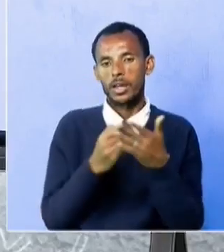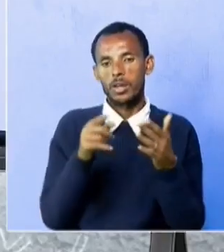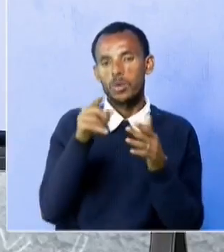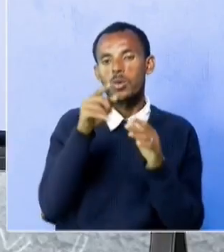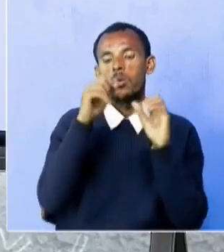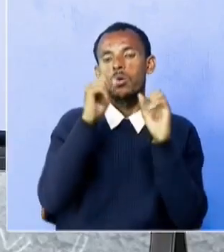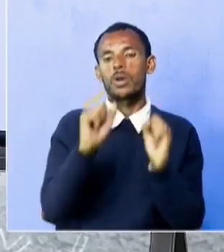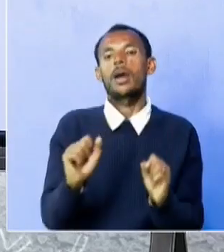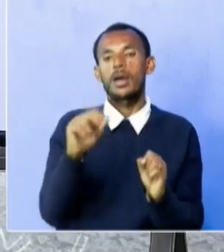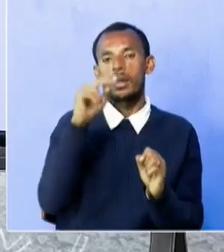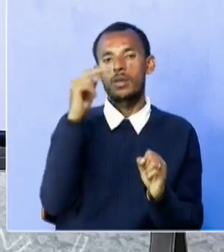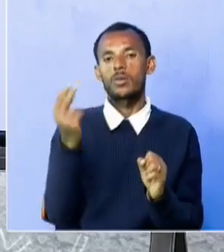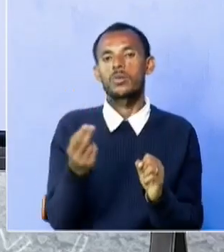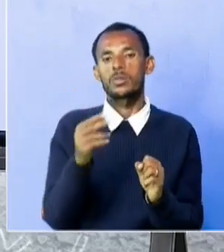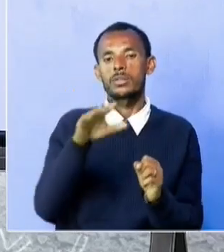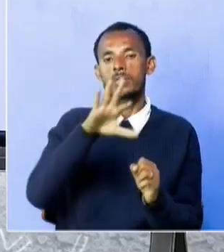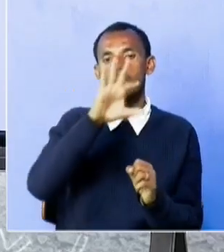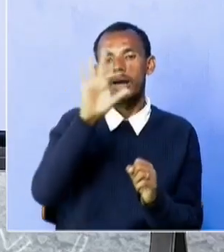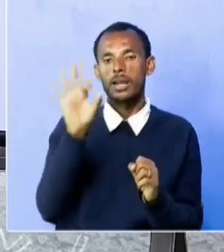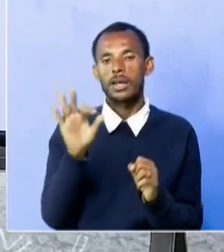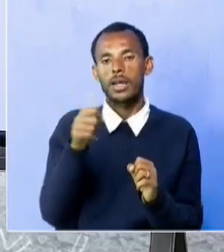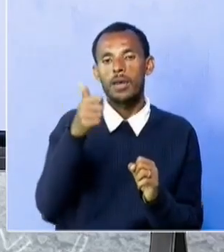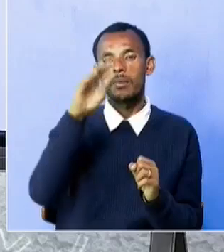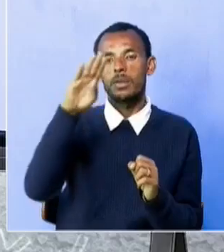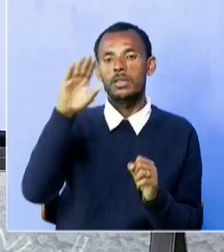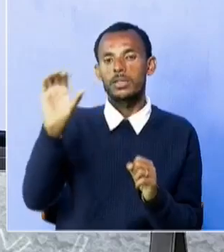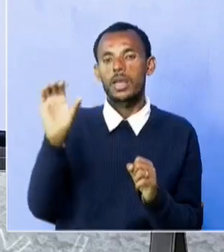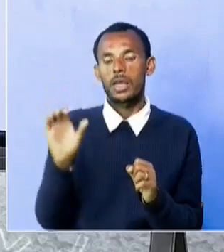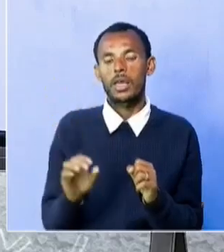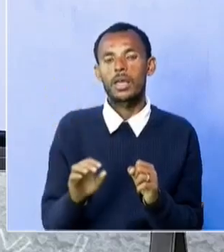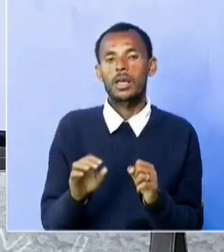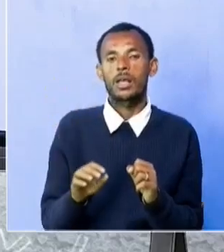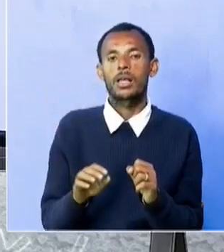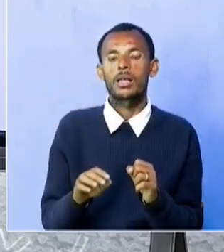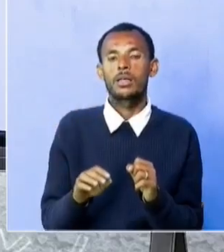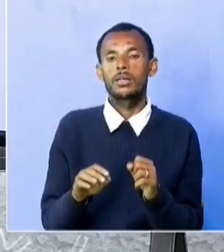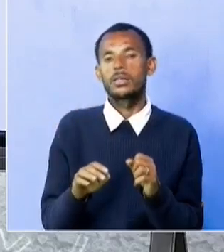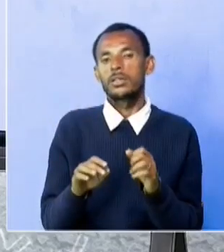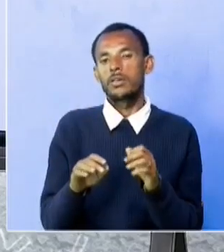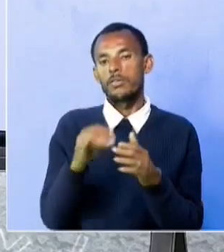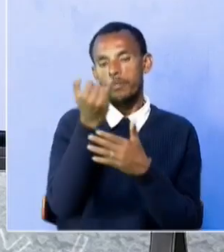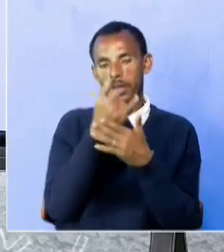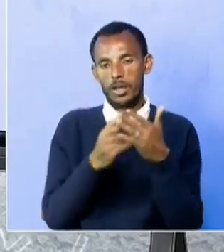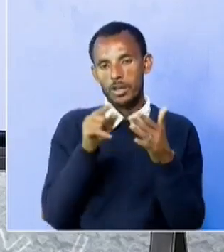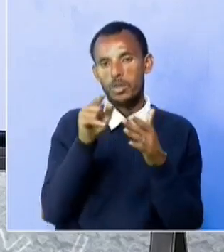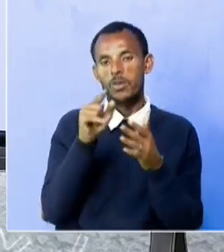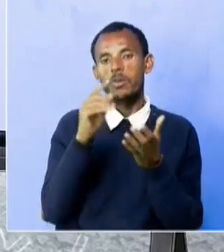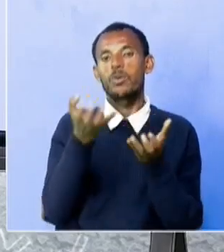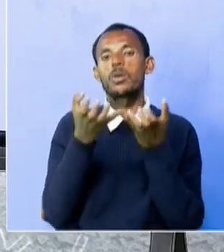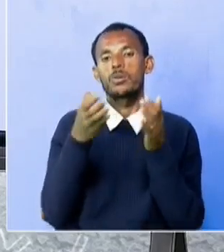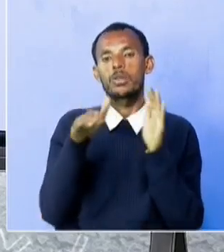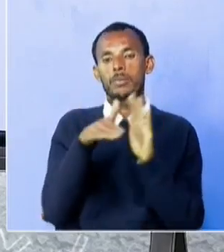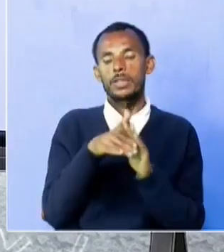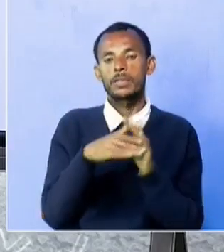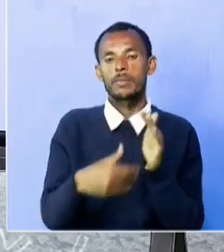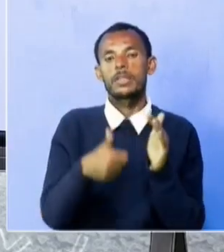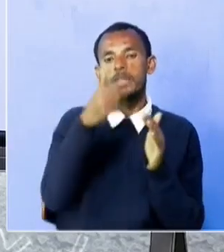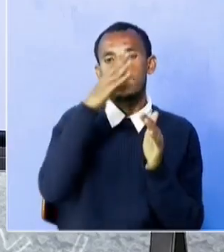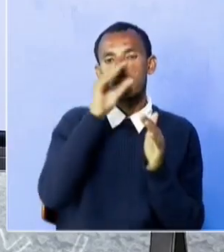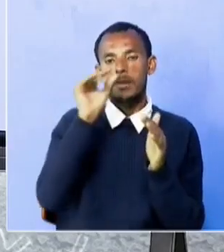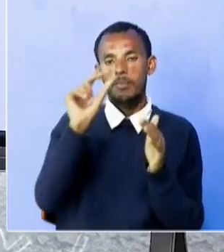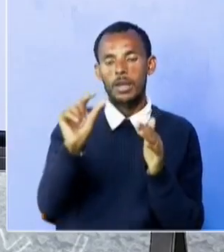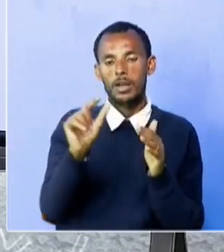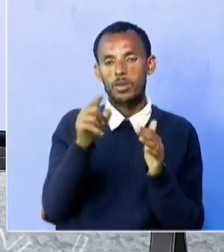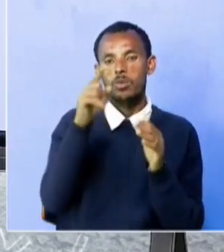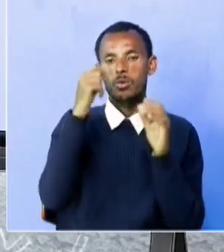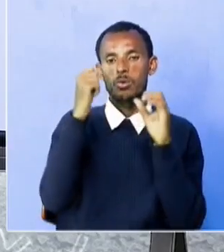use this arc notation and ABC, something like that. In terms of figure, if you want to represent major and minor,